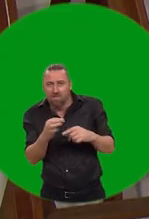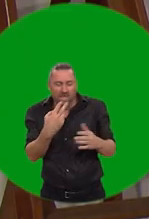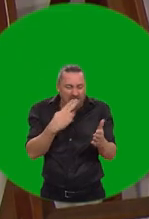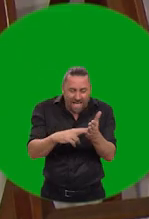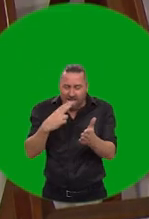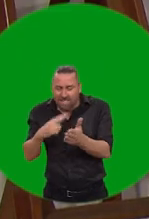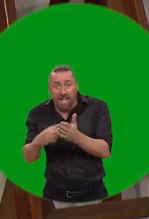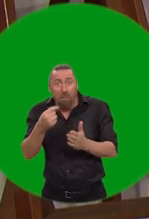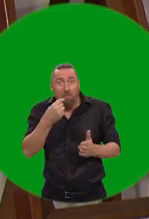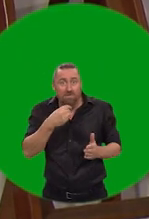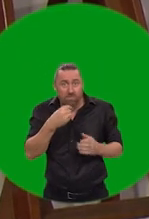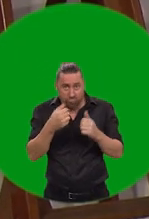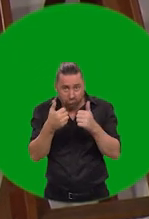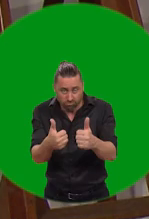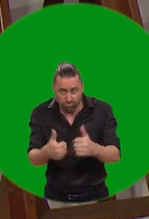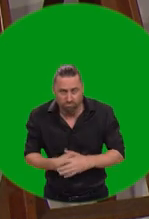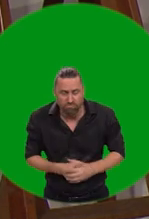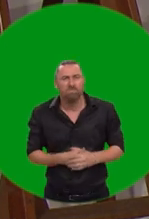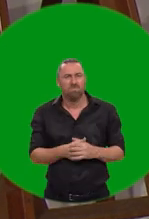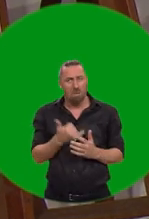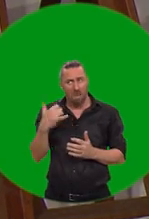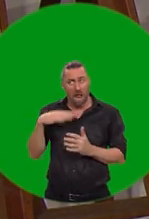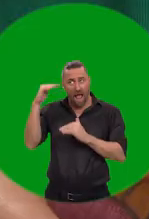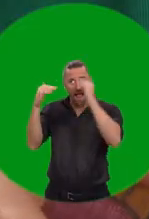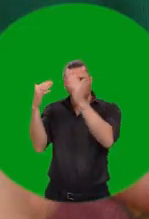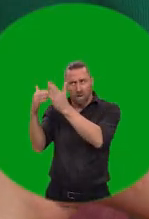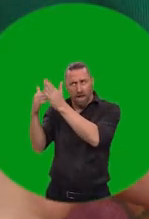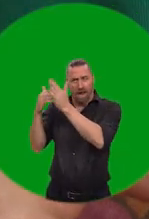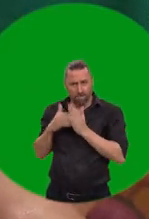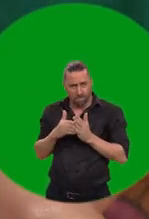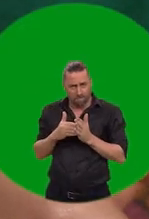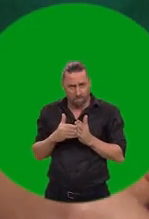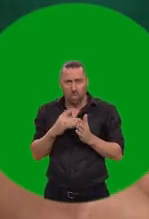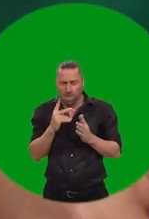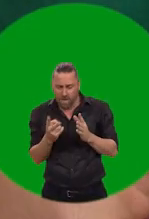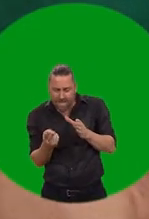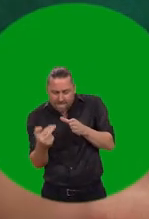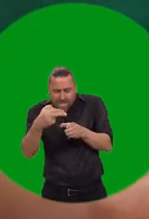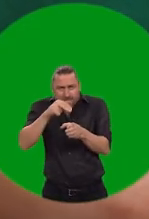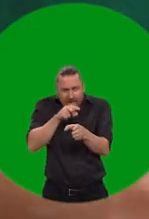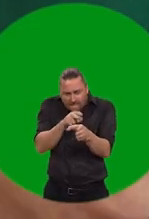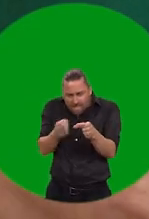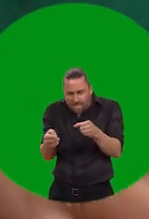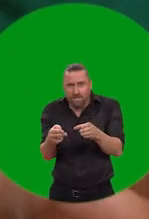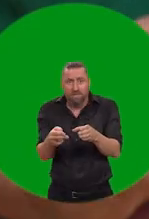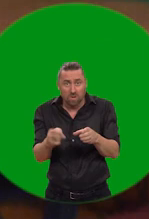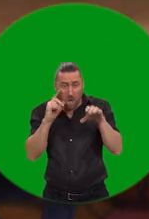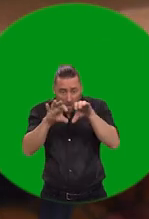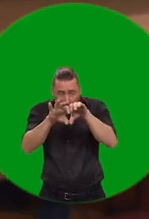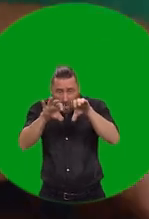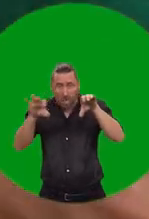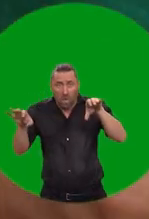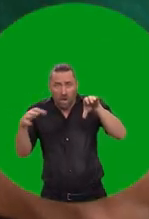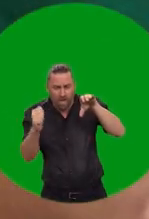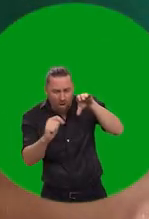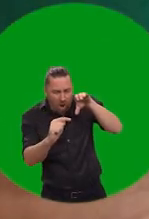our cardboard roll, and the first part we might need a grown-up to help us because they're going to use the scissors. Now, what we're going to do is make four